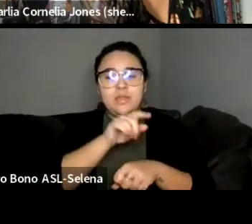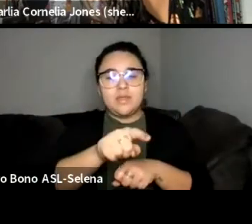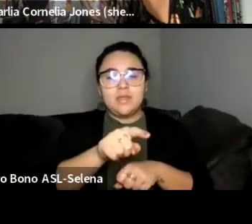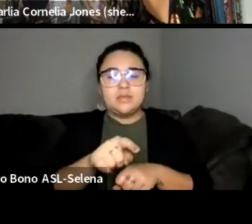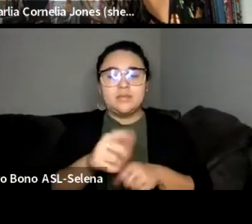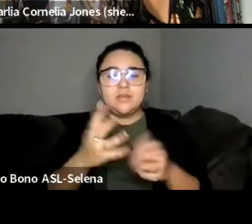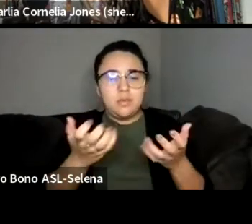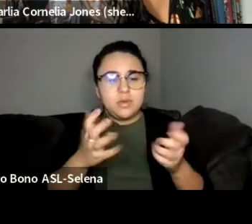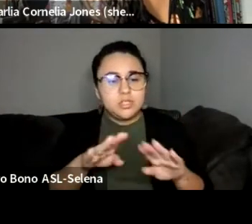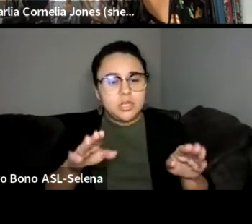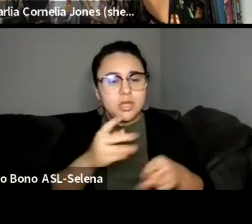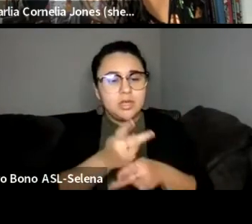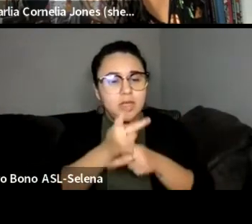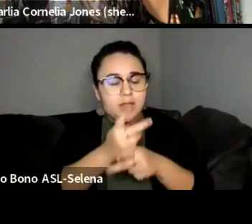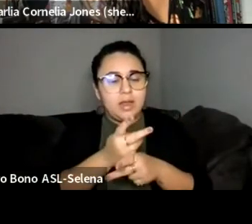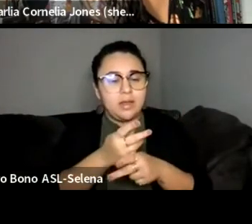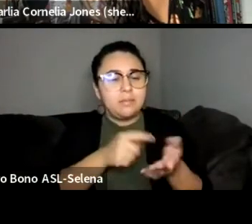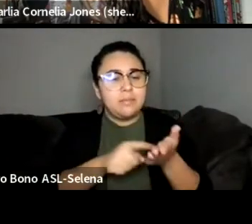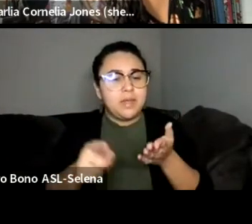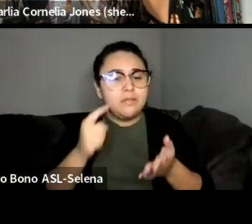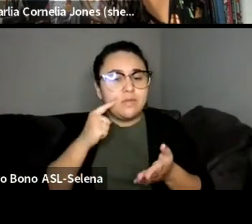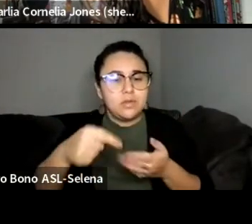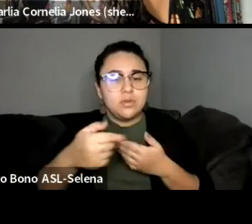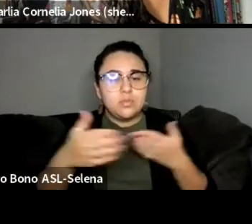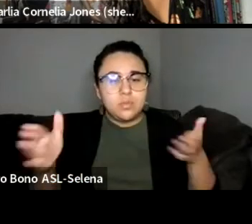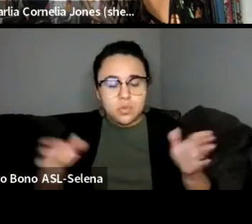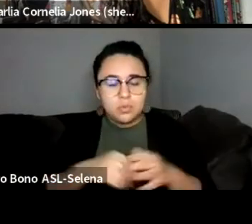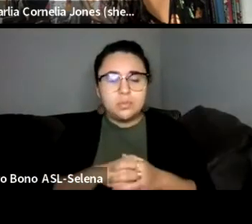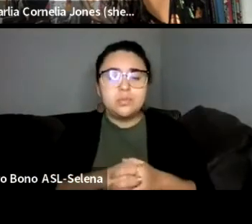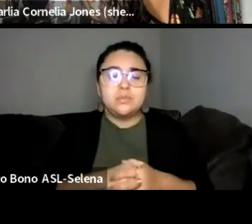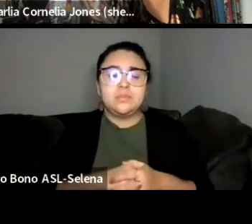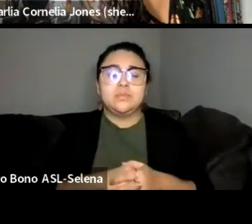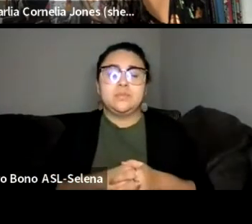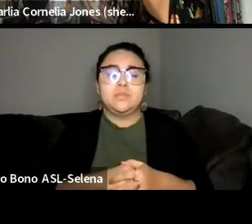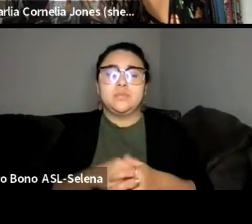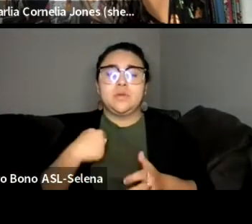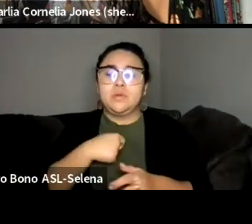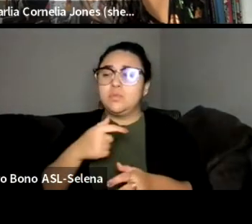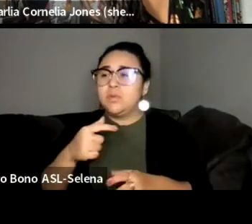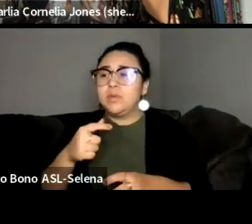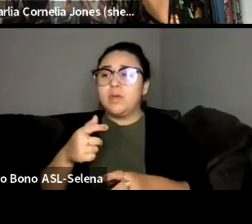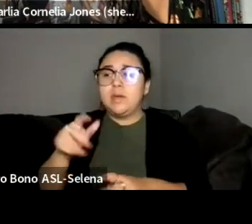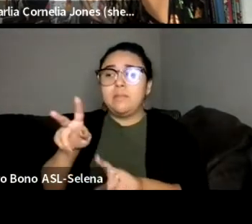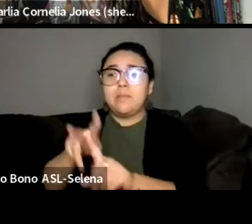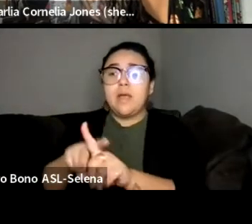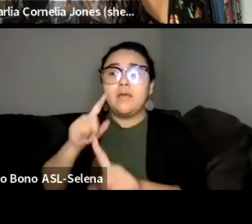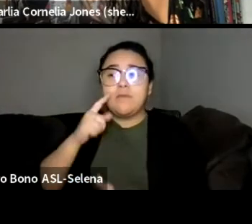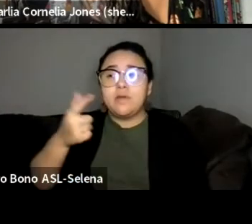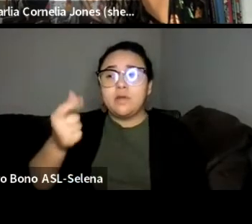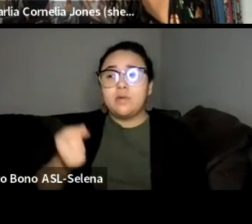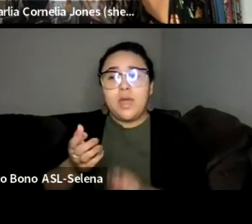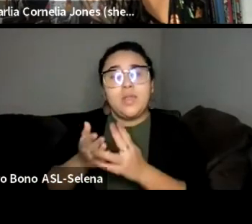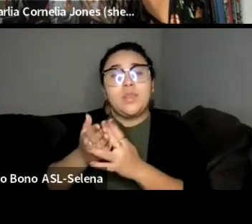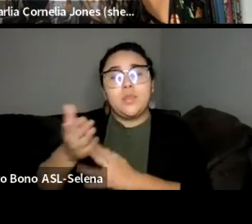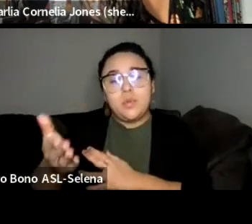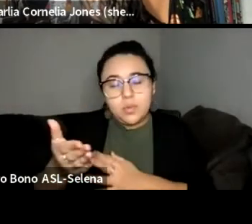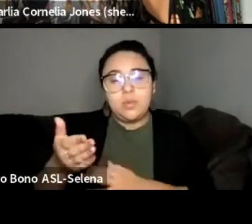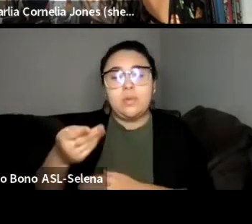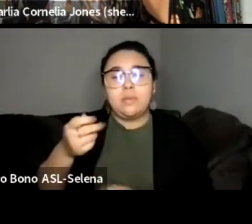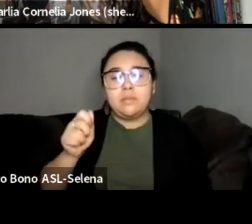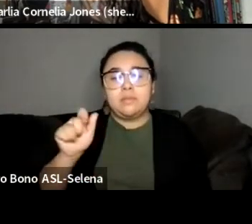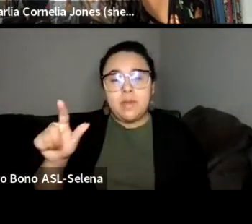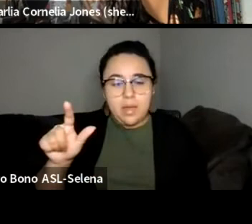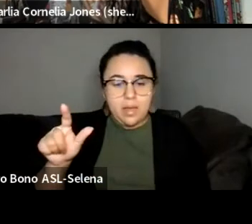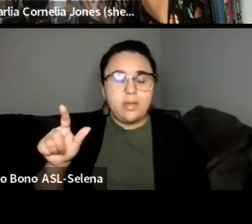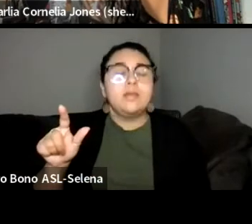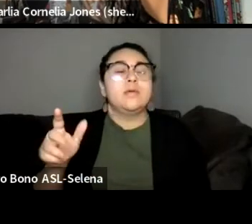in the room. And, you know, we applied for a grant through PAAL, and we got a grant that could support us for all of that, because Simpatico is a small